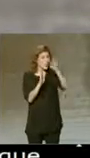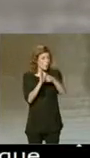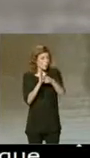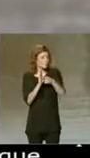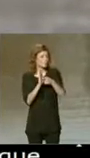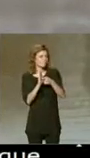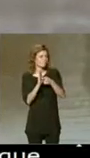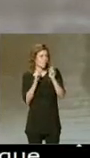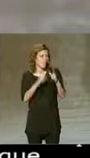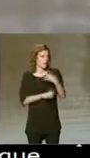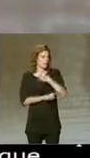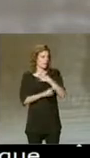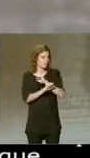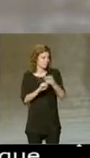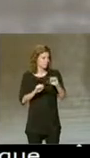and we could always